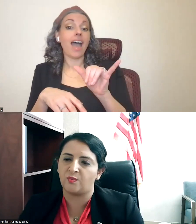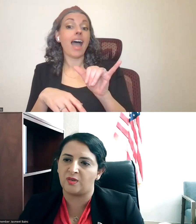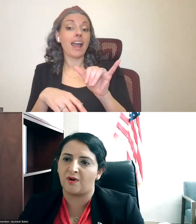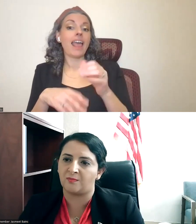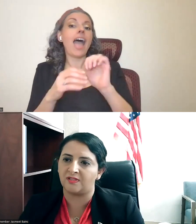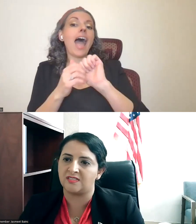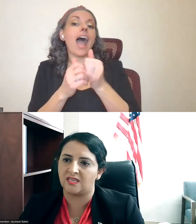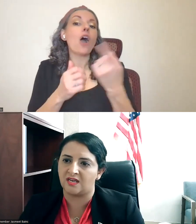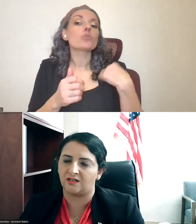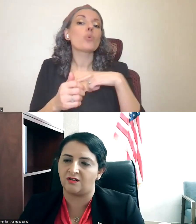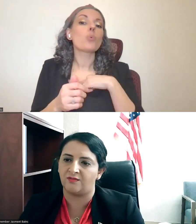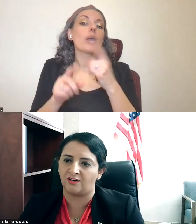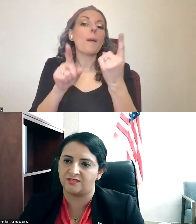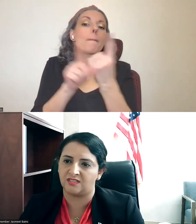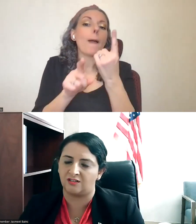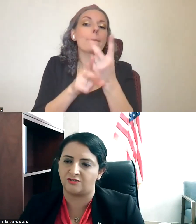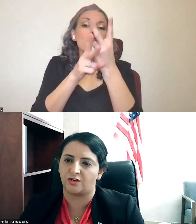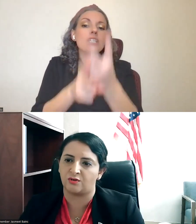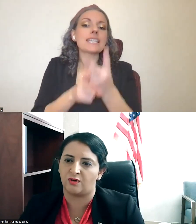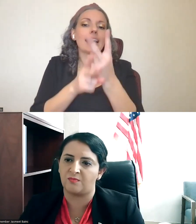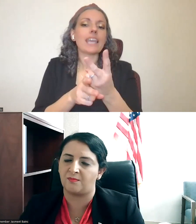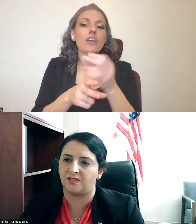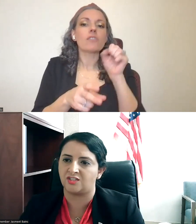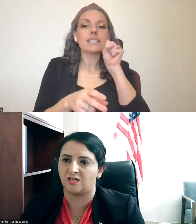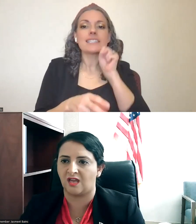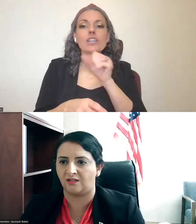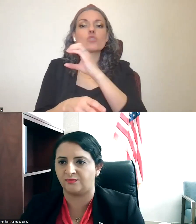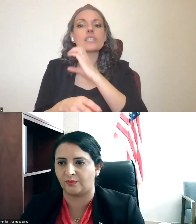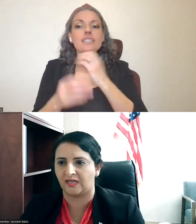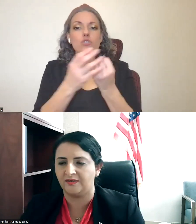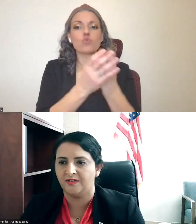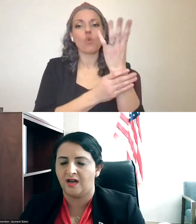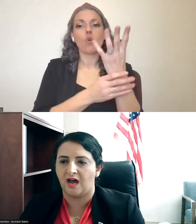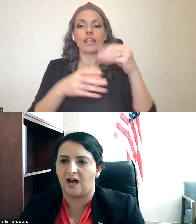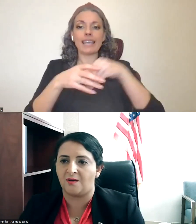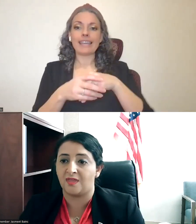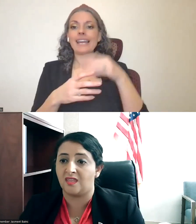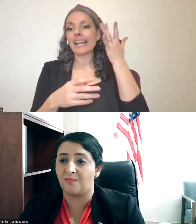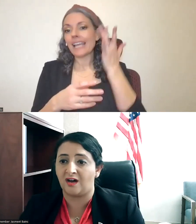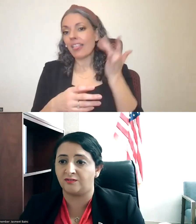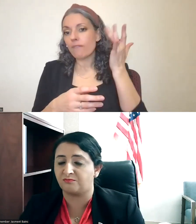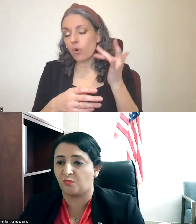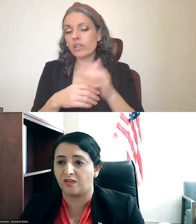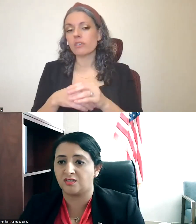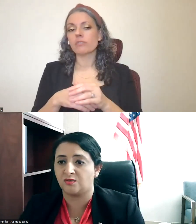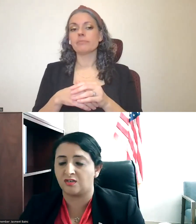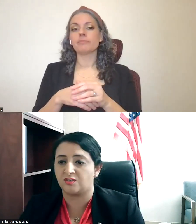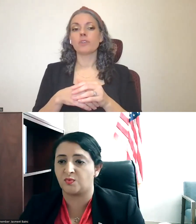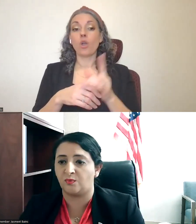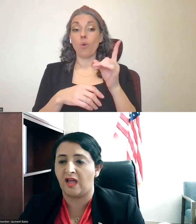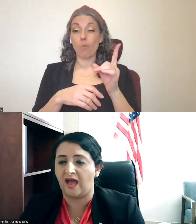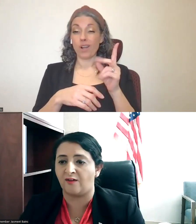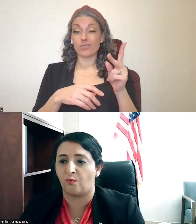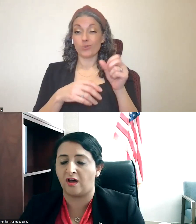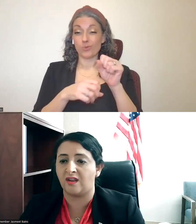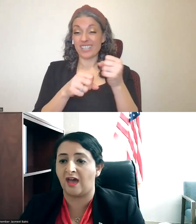how do we properly take care of our seniors, our growing population in California. In about 1 to 2 years, we